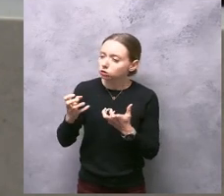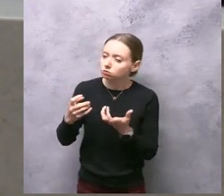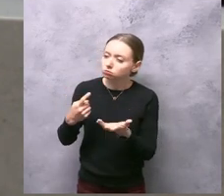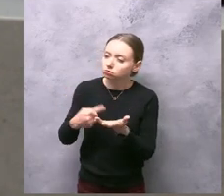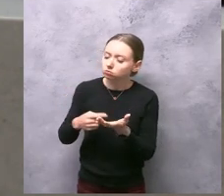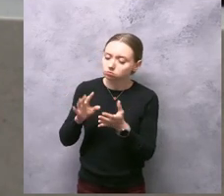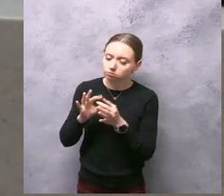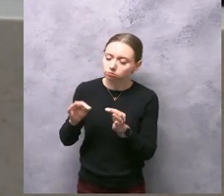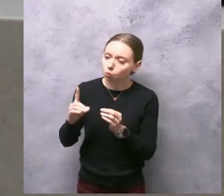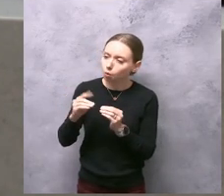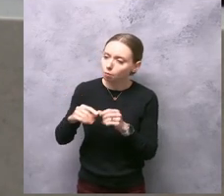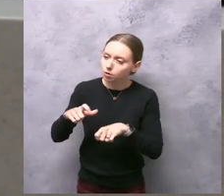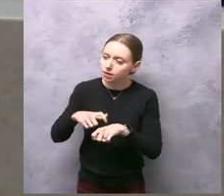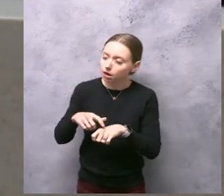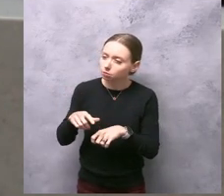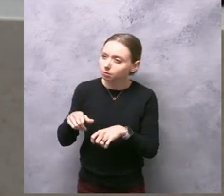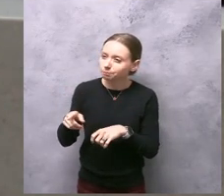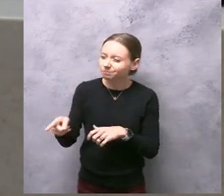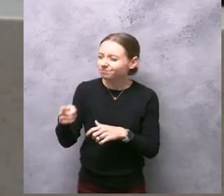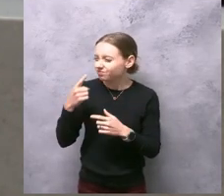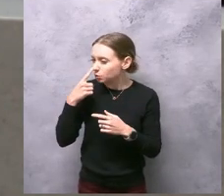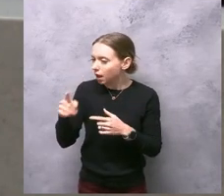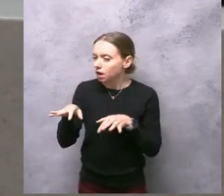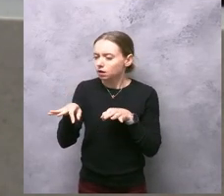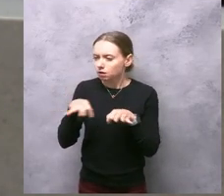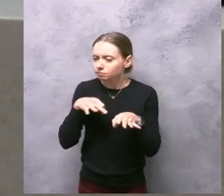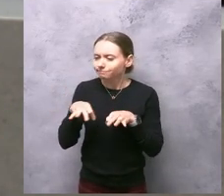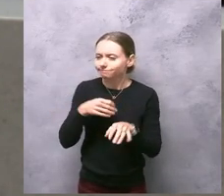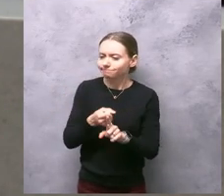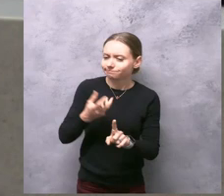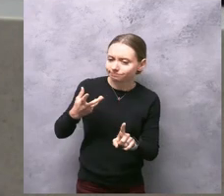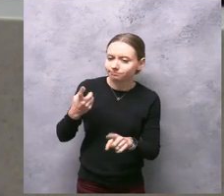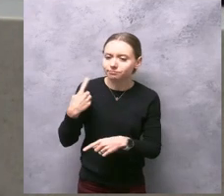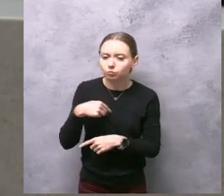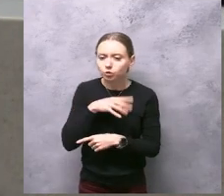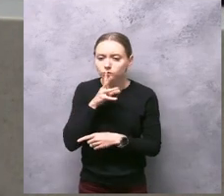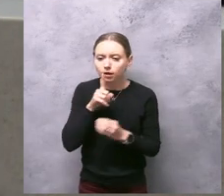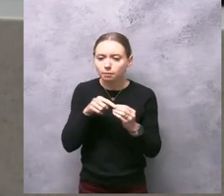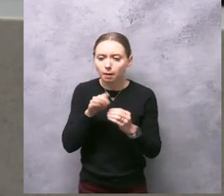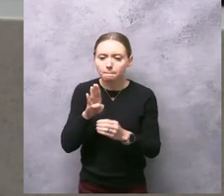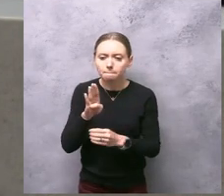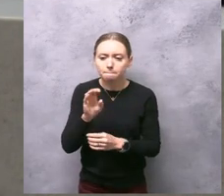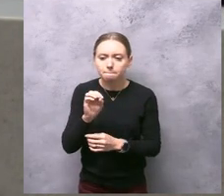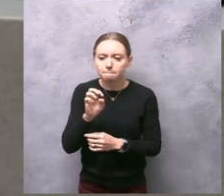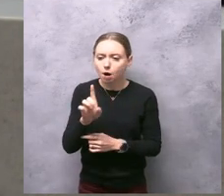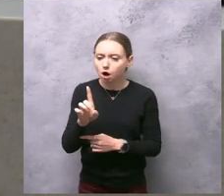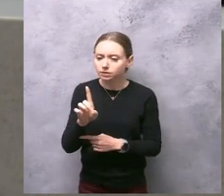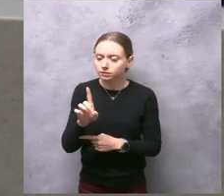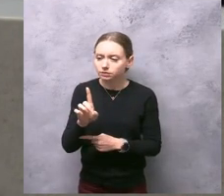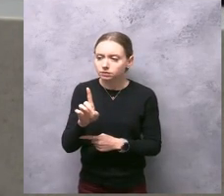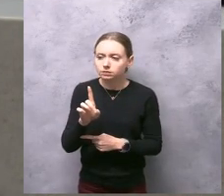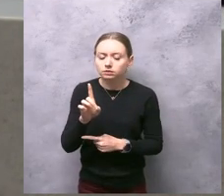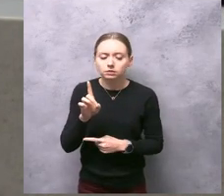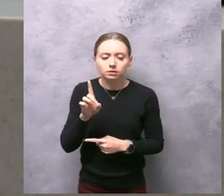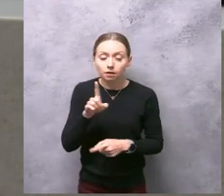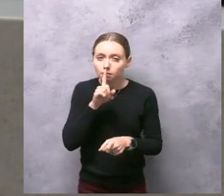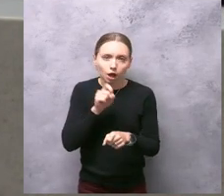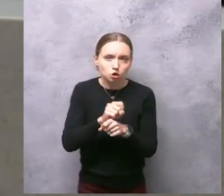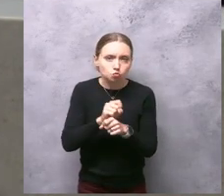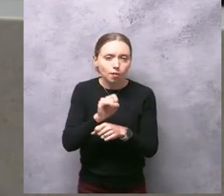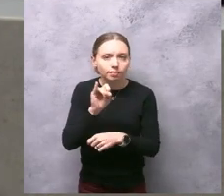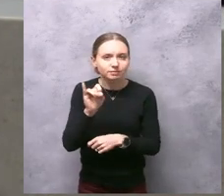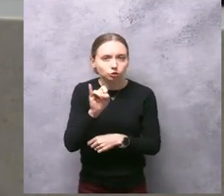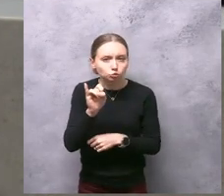on, can you give us a little insight? Because you know, we're talking about going out for bonds and the actual interest rate and